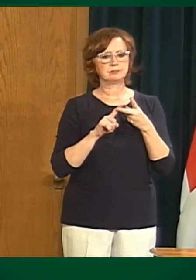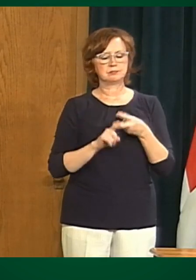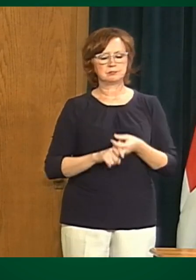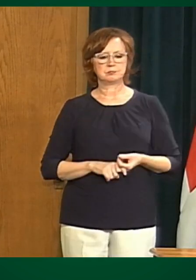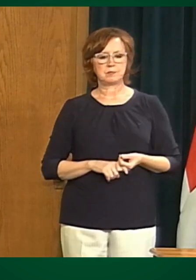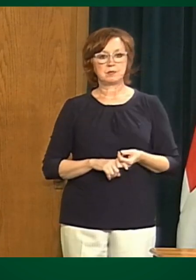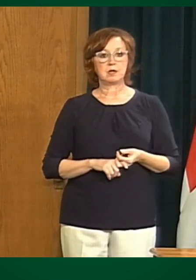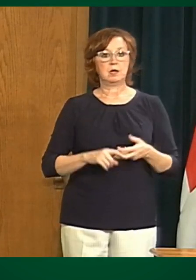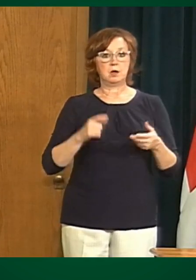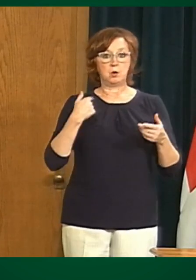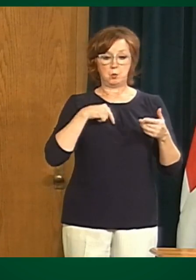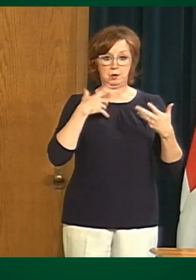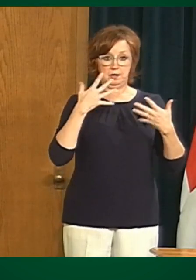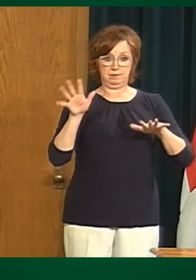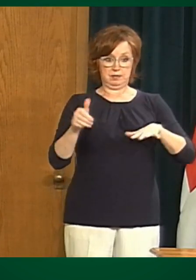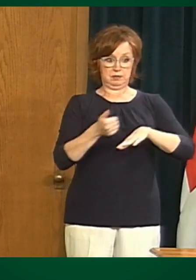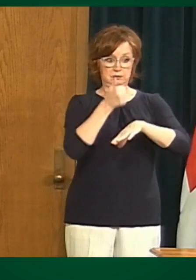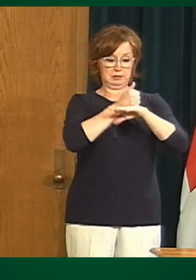plan